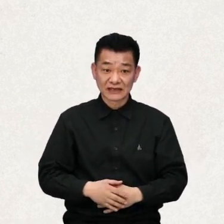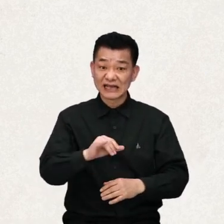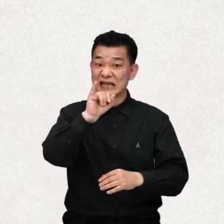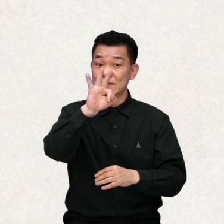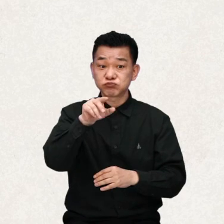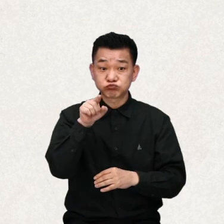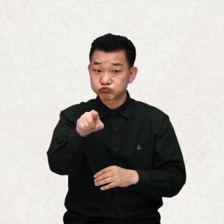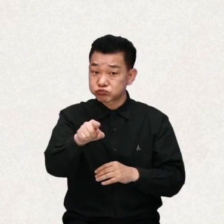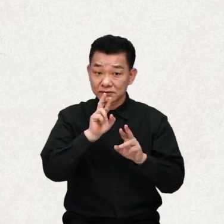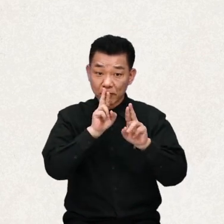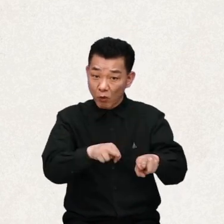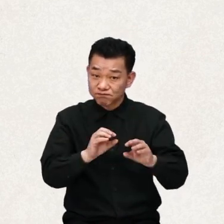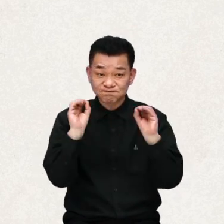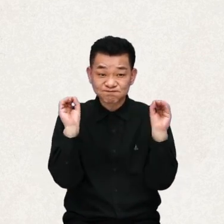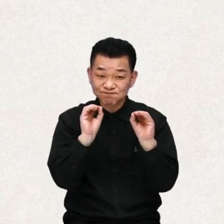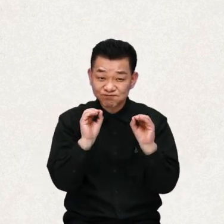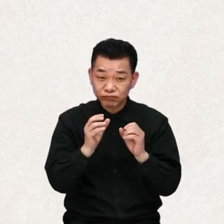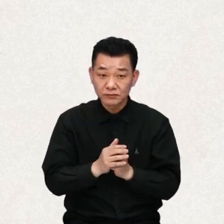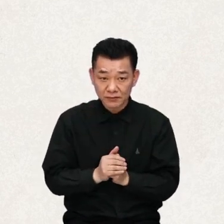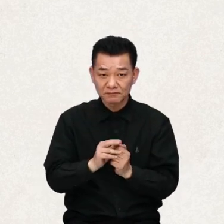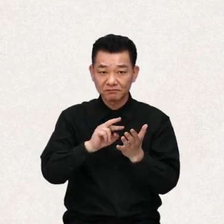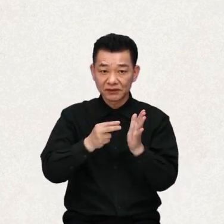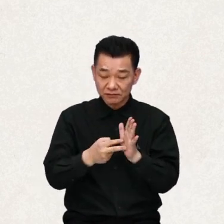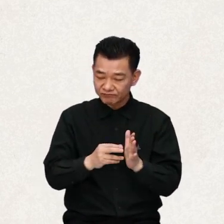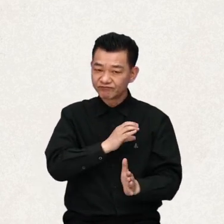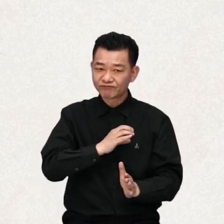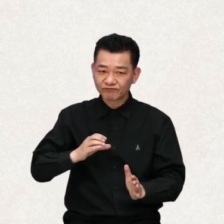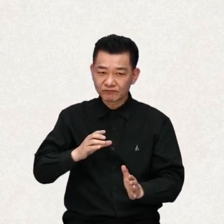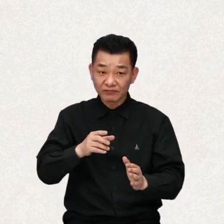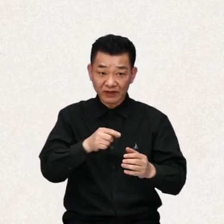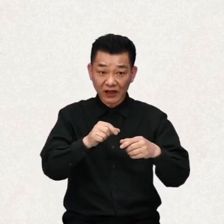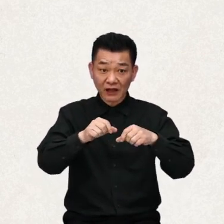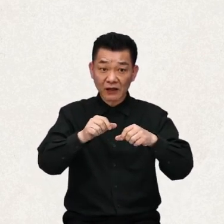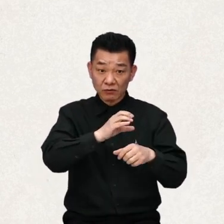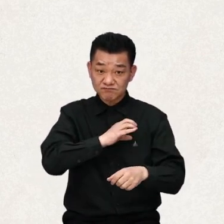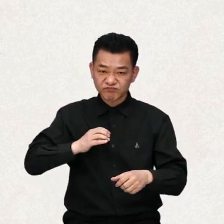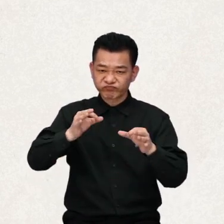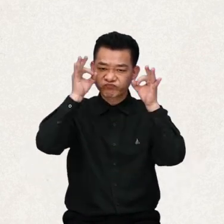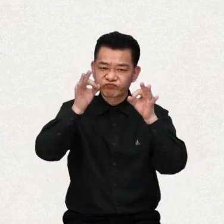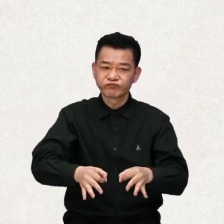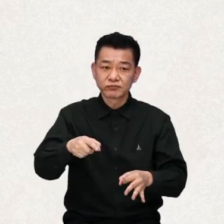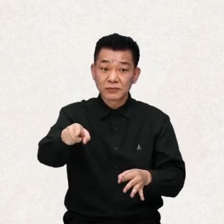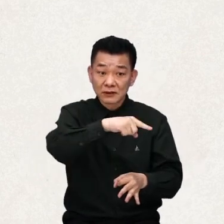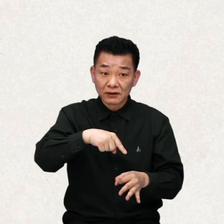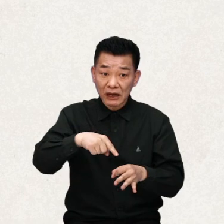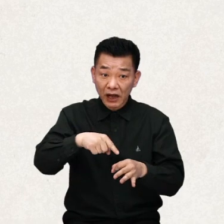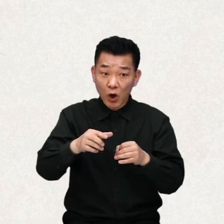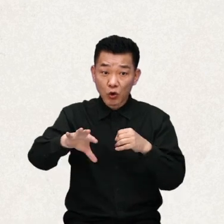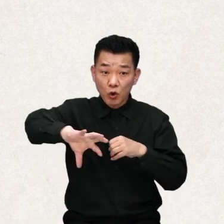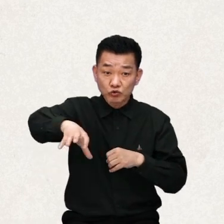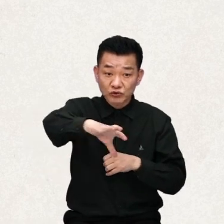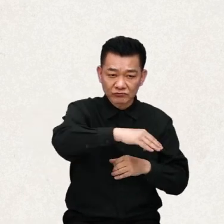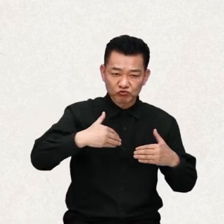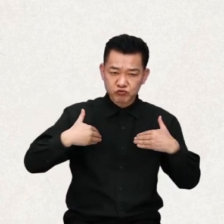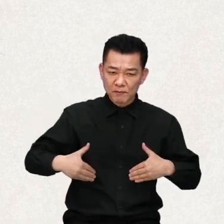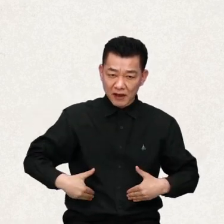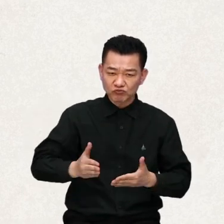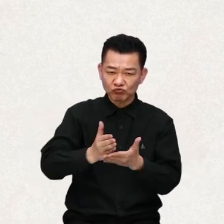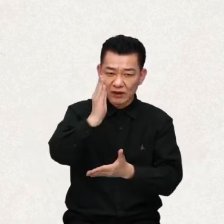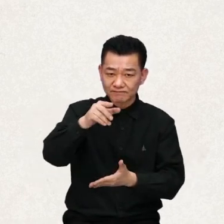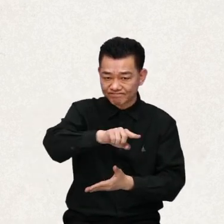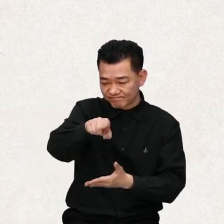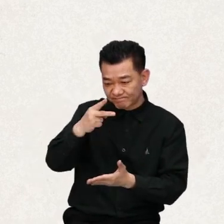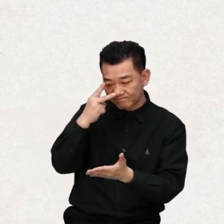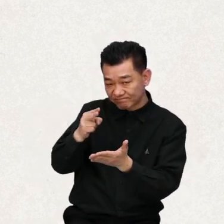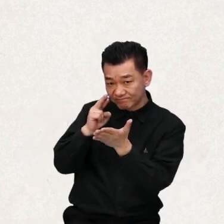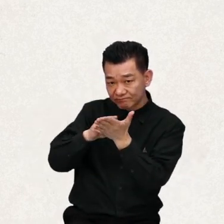If a report is not submitted, the committee uses a review process that reviews the status of human rights of state party concerned